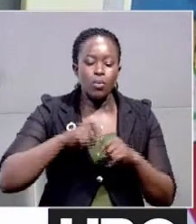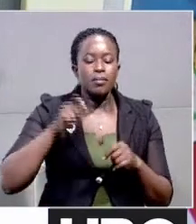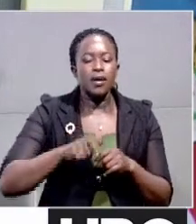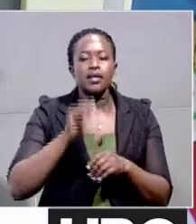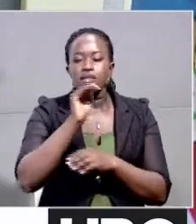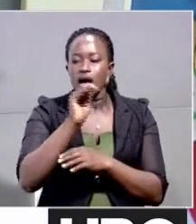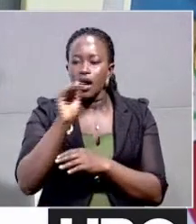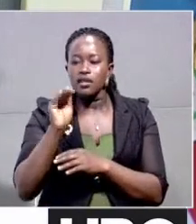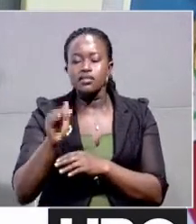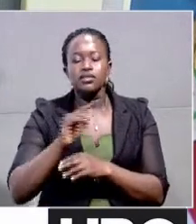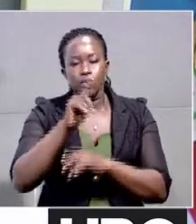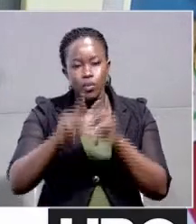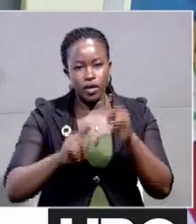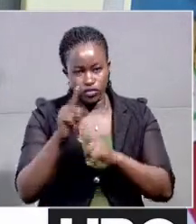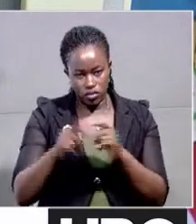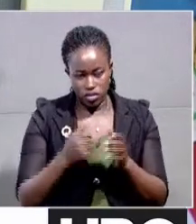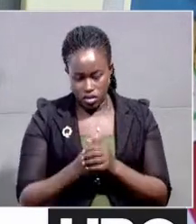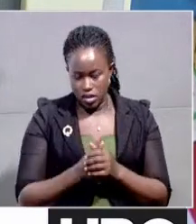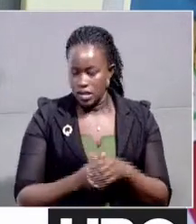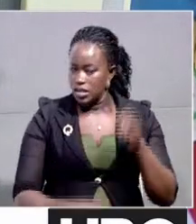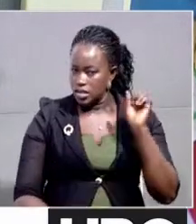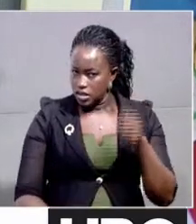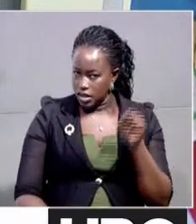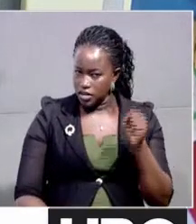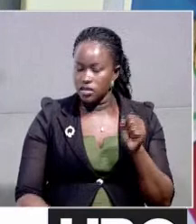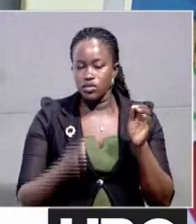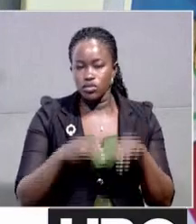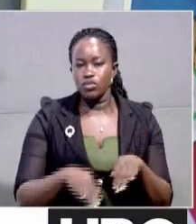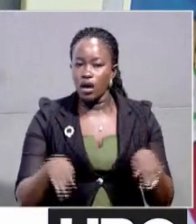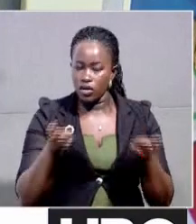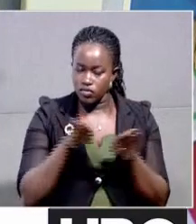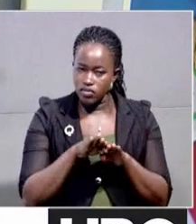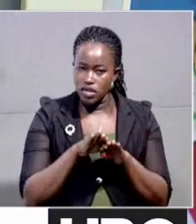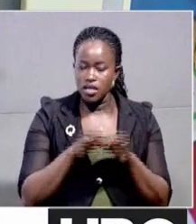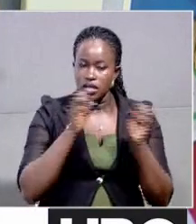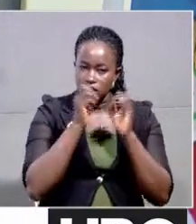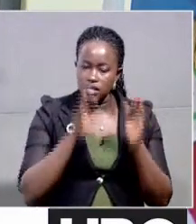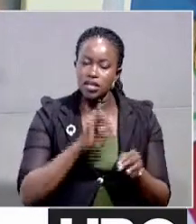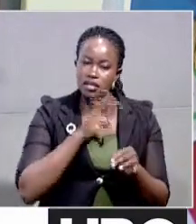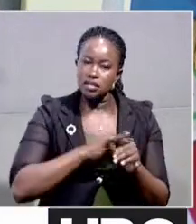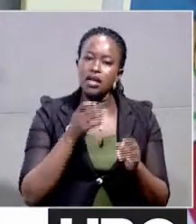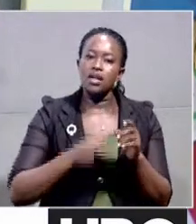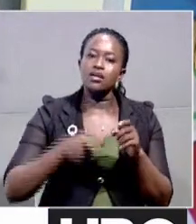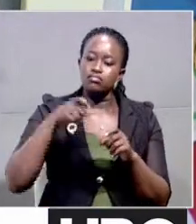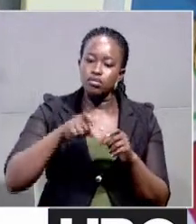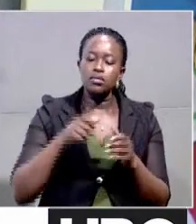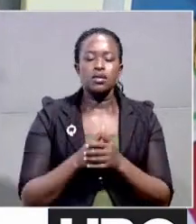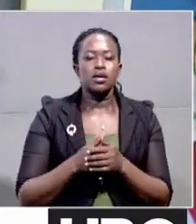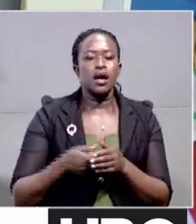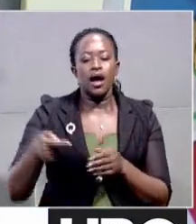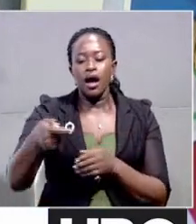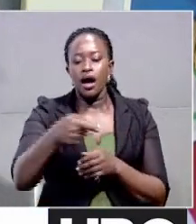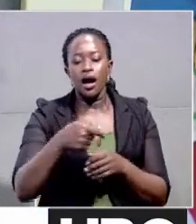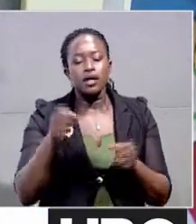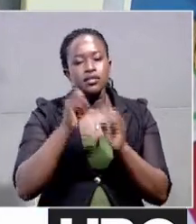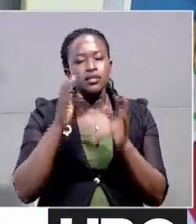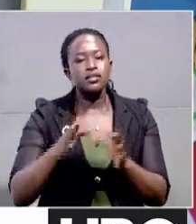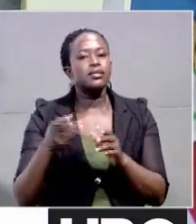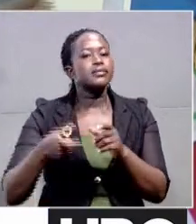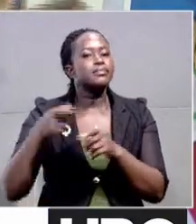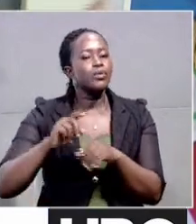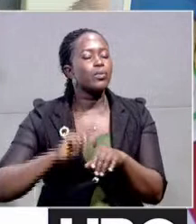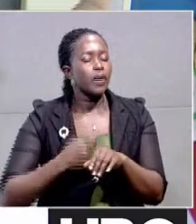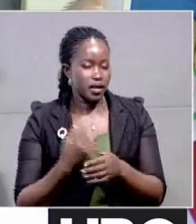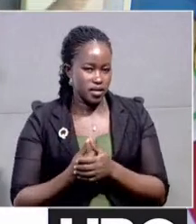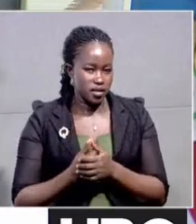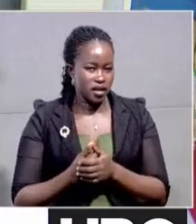questions like, yes, you have agreed to enhance the science teachers up to that level. When are the arts teachers going to be enhanced?